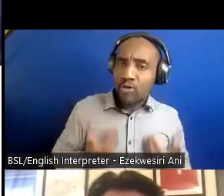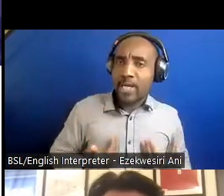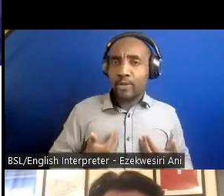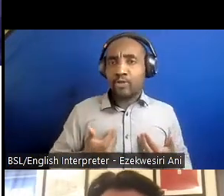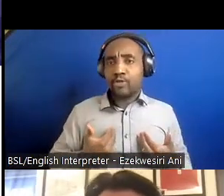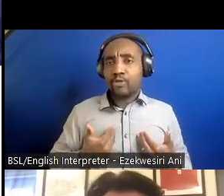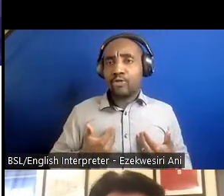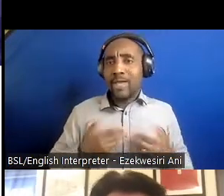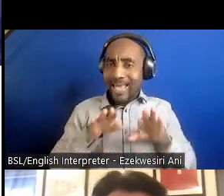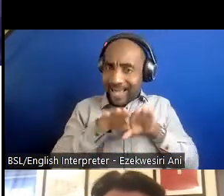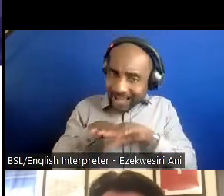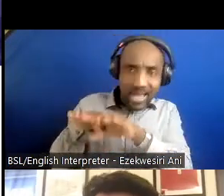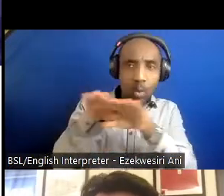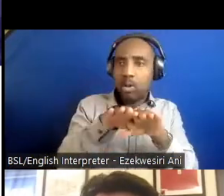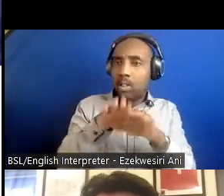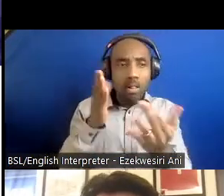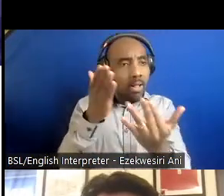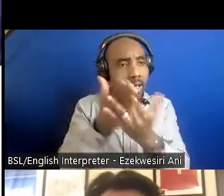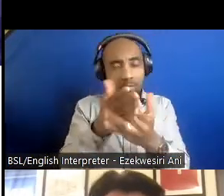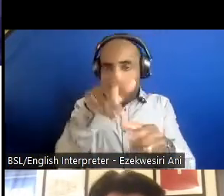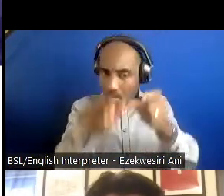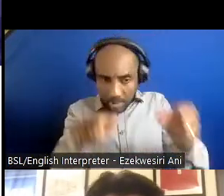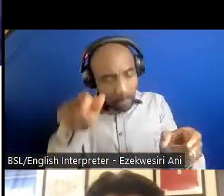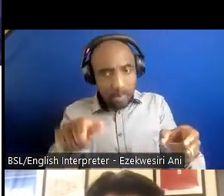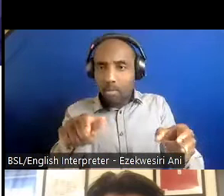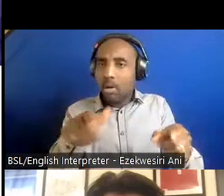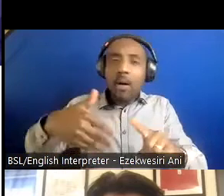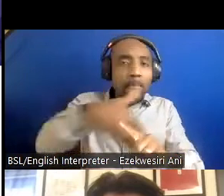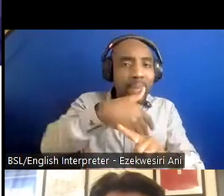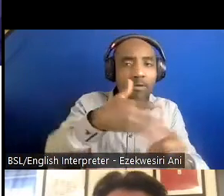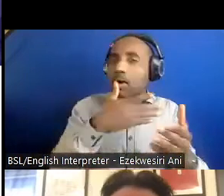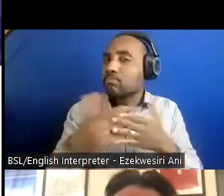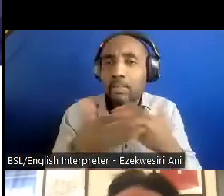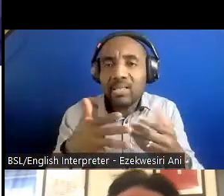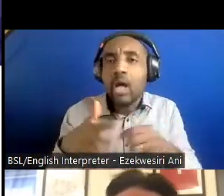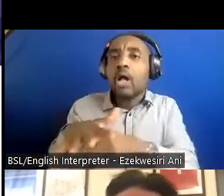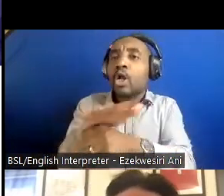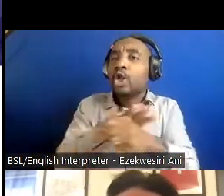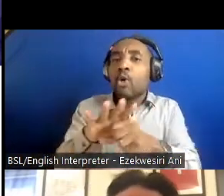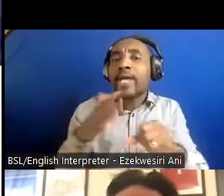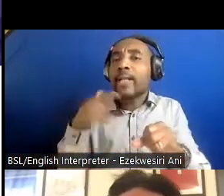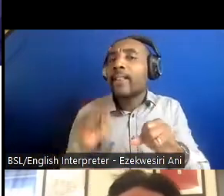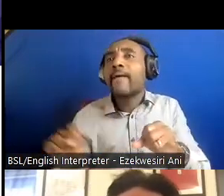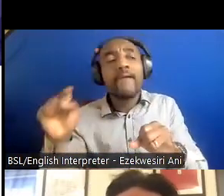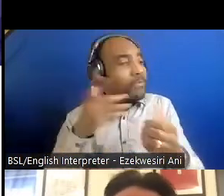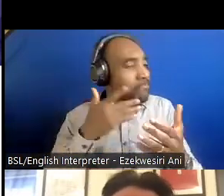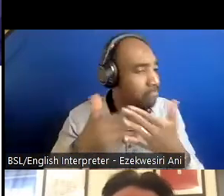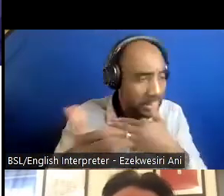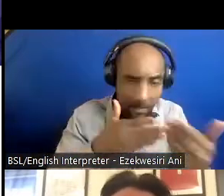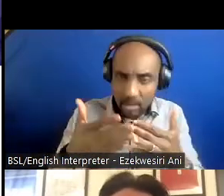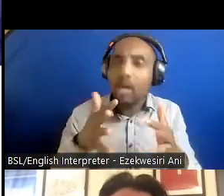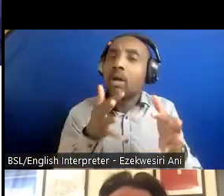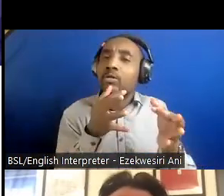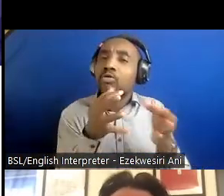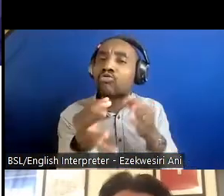all, no matter a person's background or location. And through the strategy, we'll consider how we can